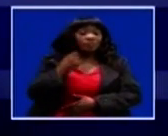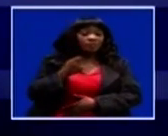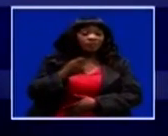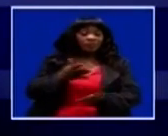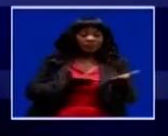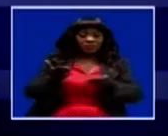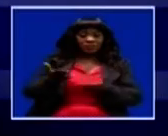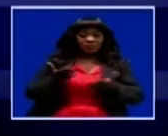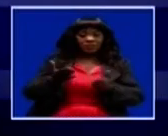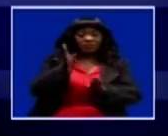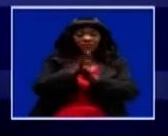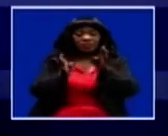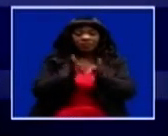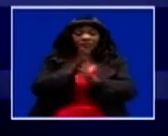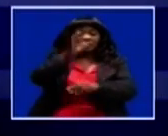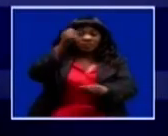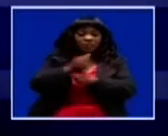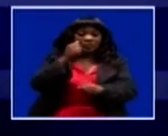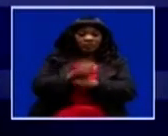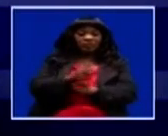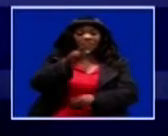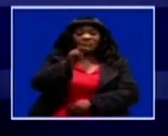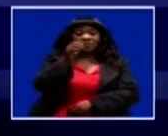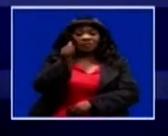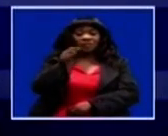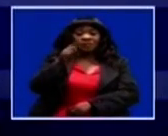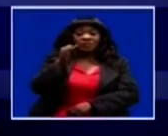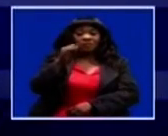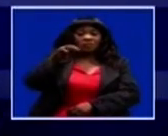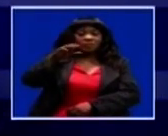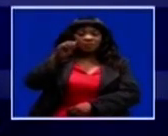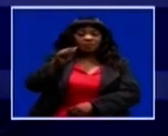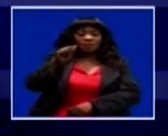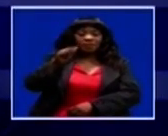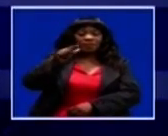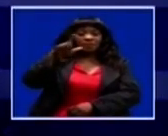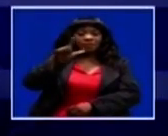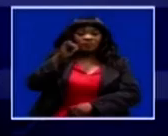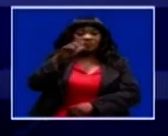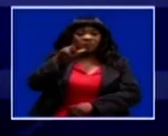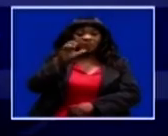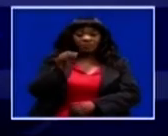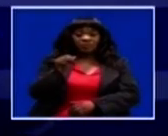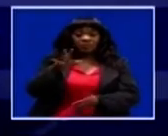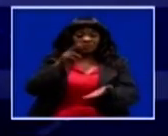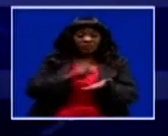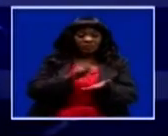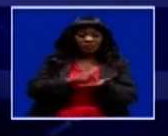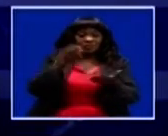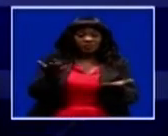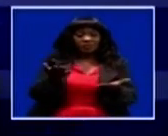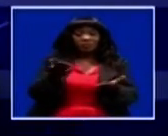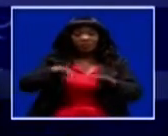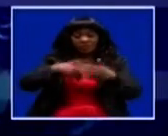services, commission construction works of Katimamulilo Mini Hospital and Yeta College of Nursing and Midwifery